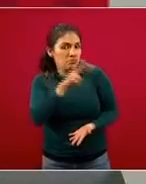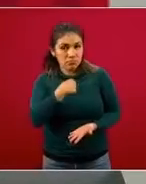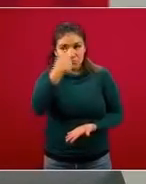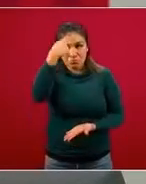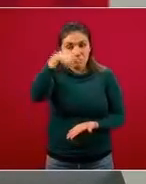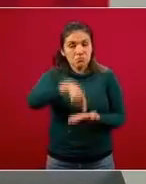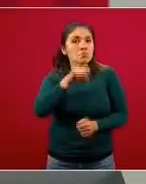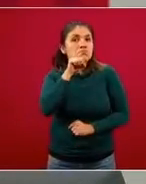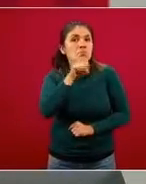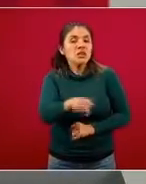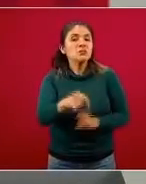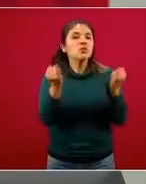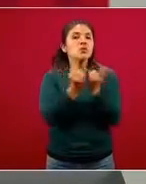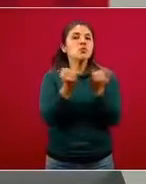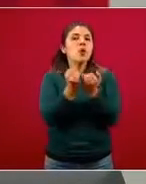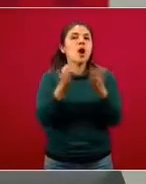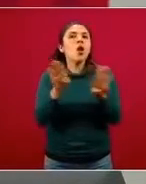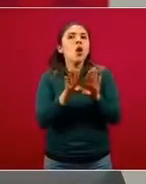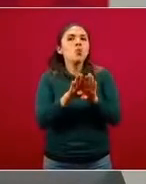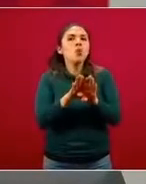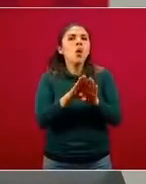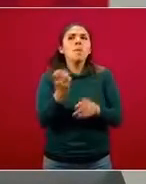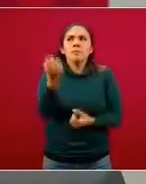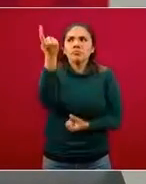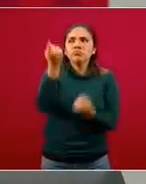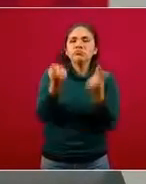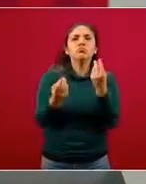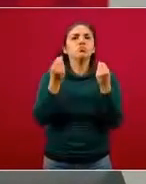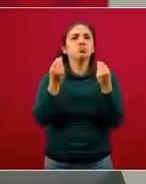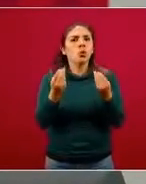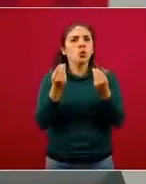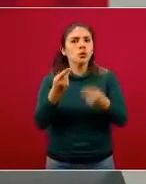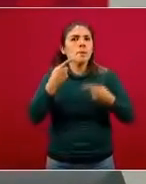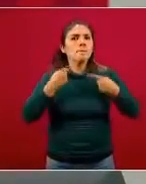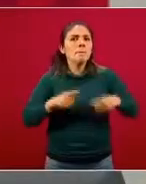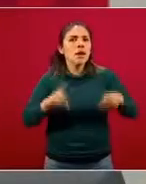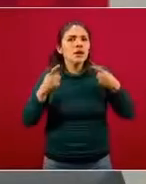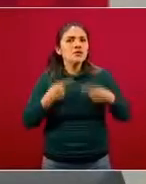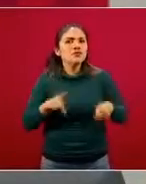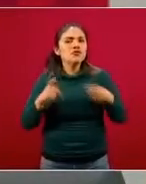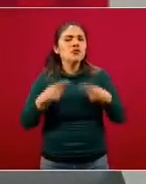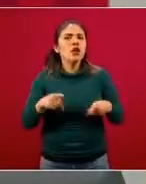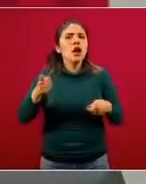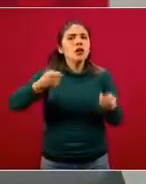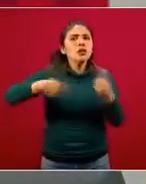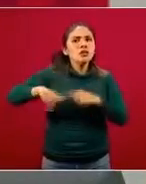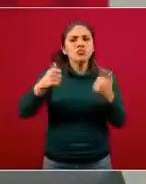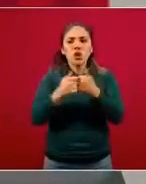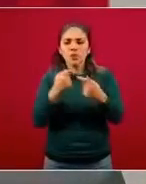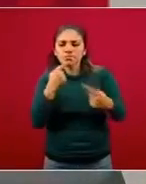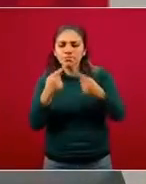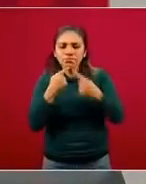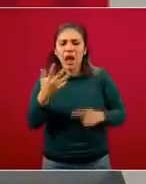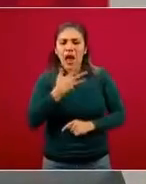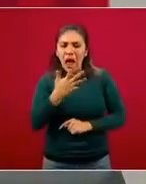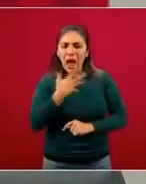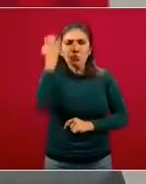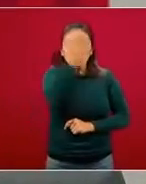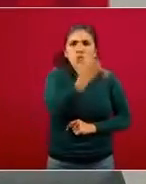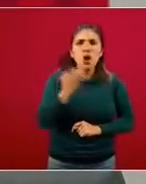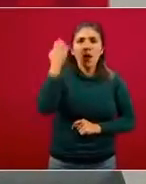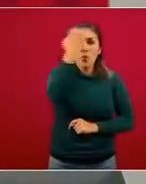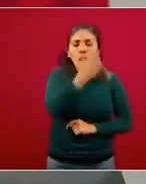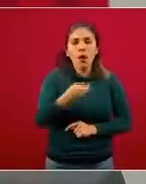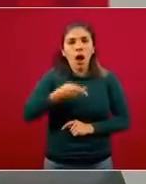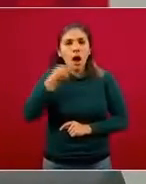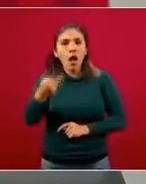And it's a bit worrisome because it's the same thing that we've seen in many people, not in all, but in many people